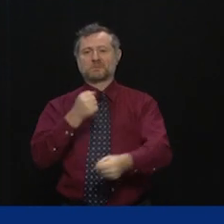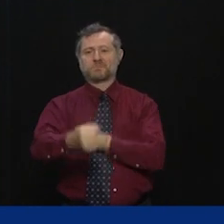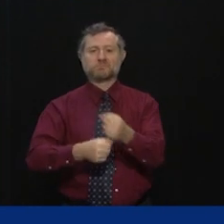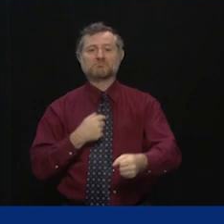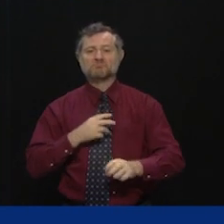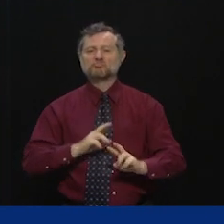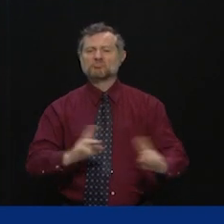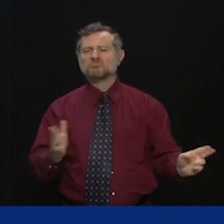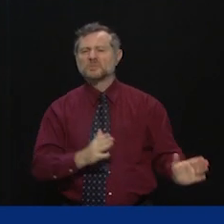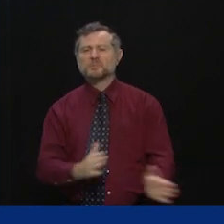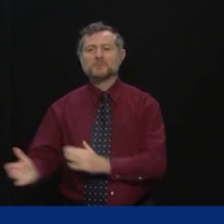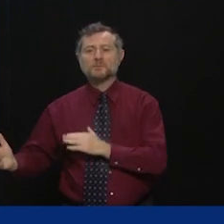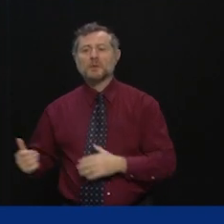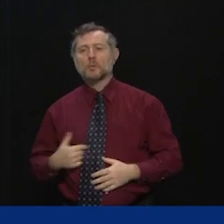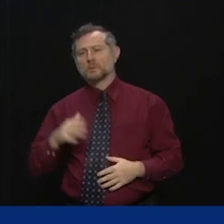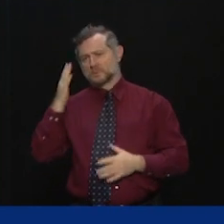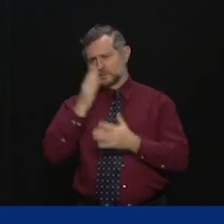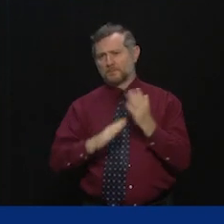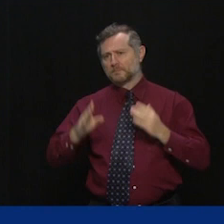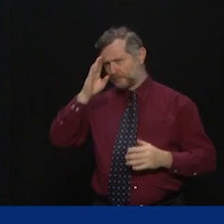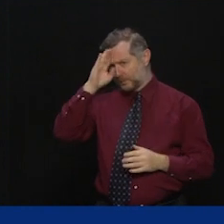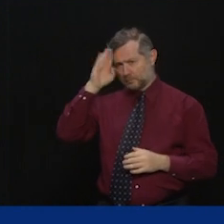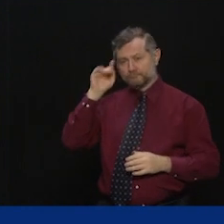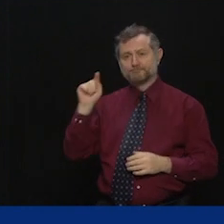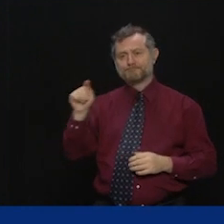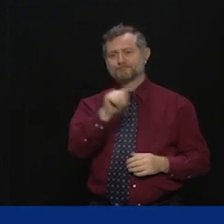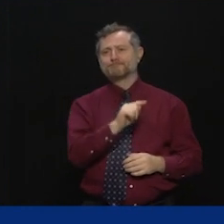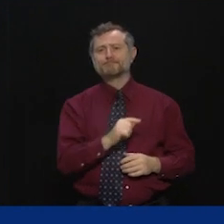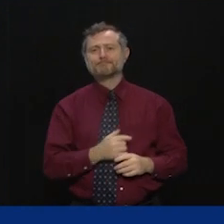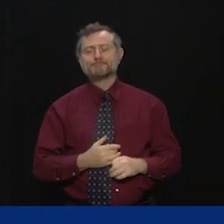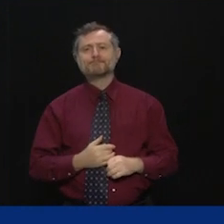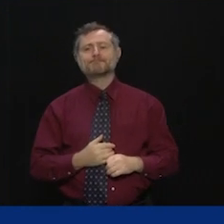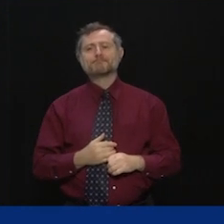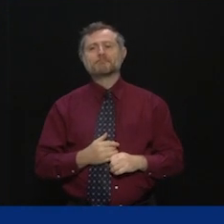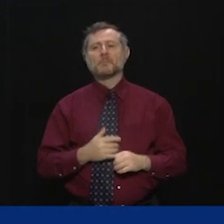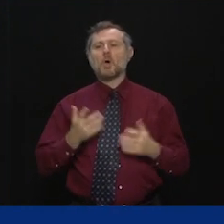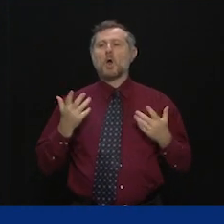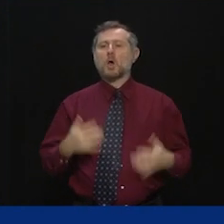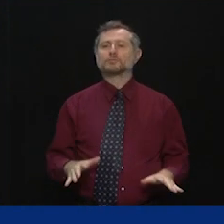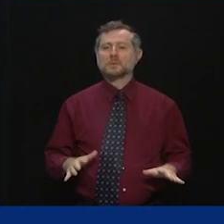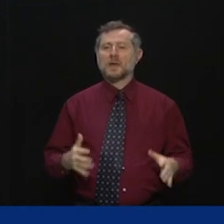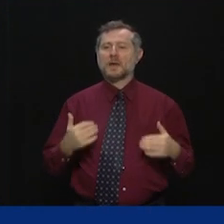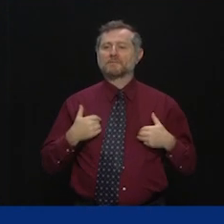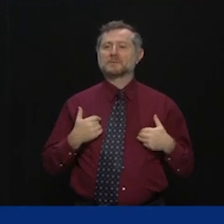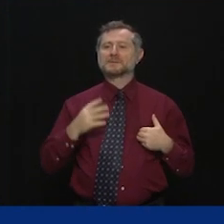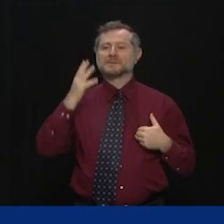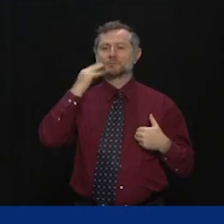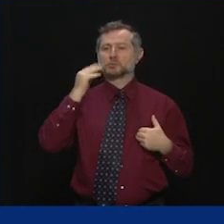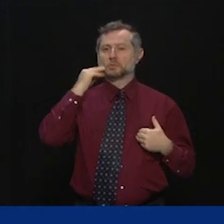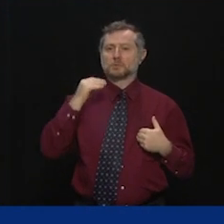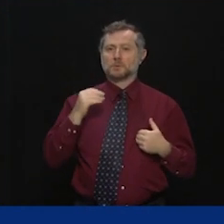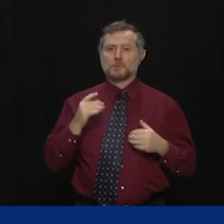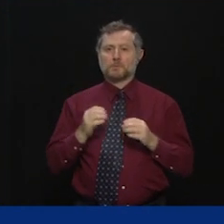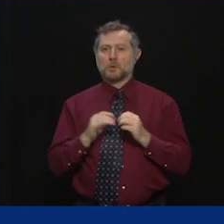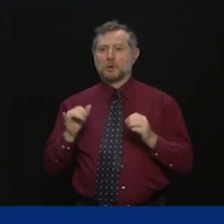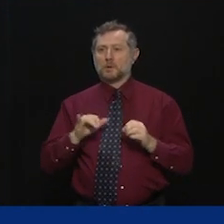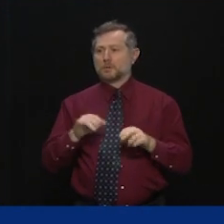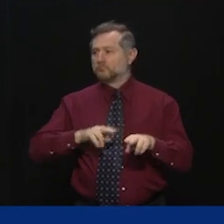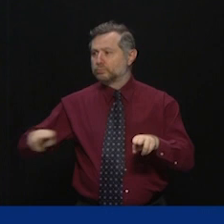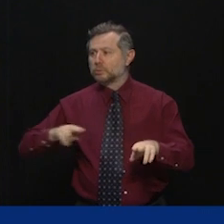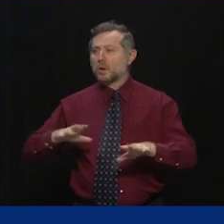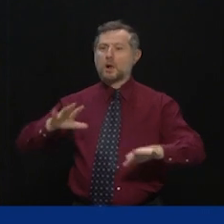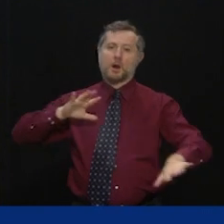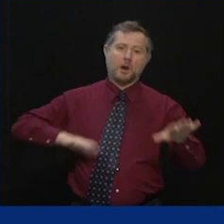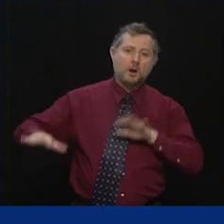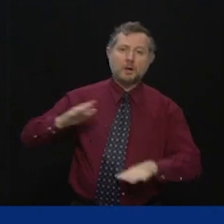meantime, I know some of the hospitals, not unlike what they had to do last year, I mean, they've already had to create more capacity. Some have